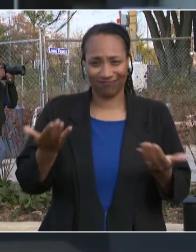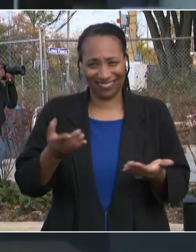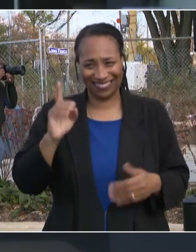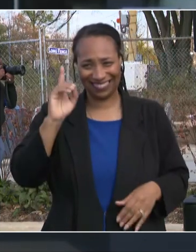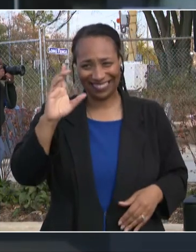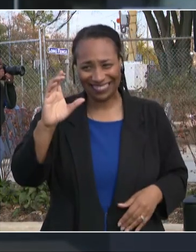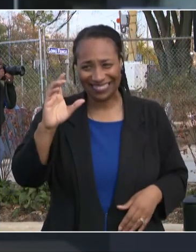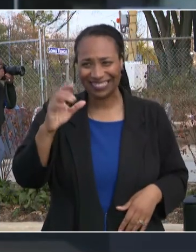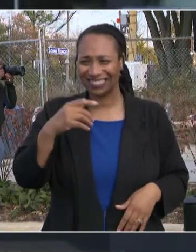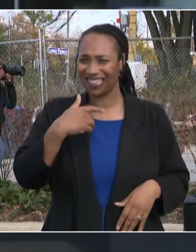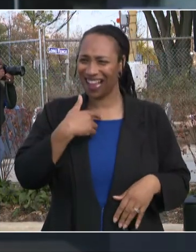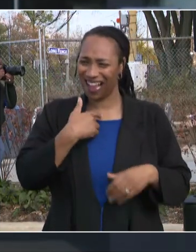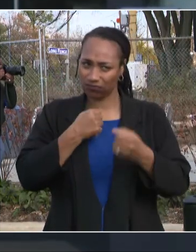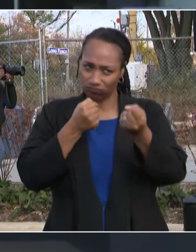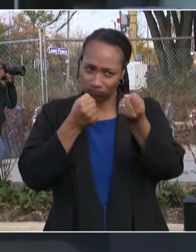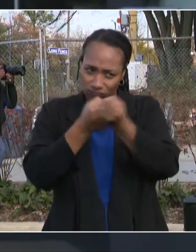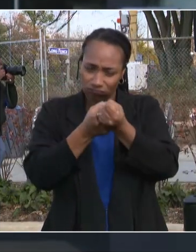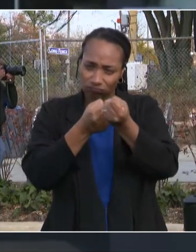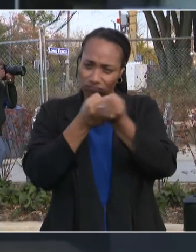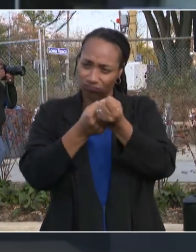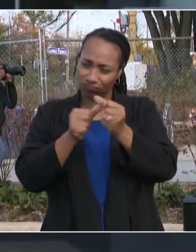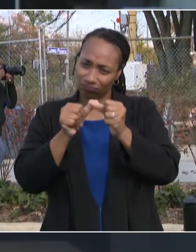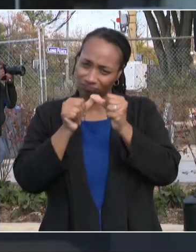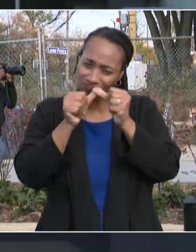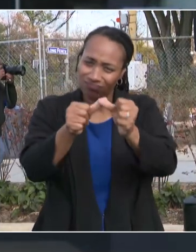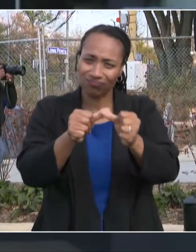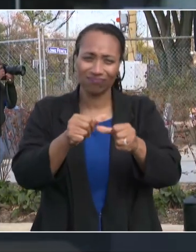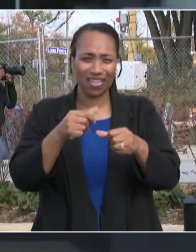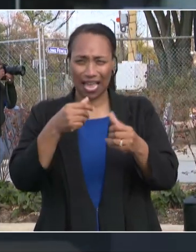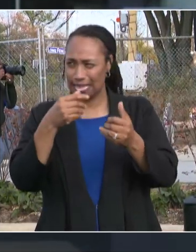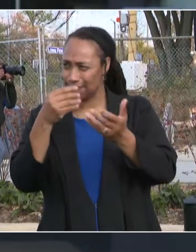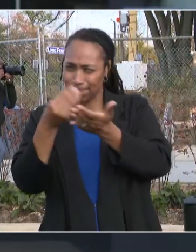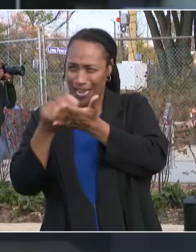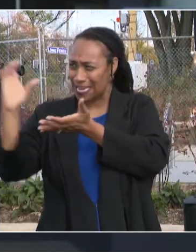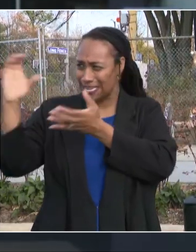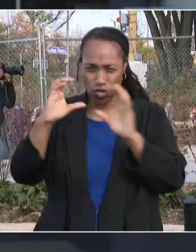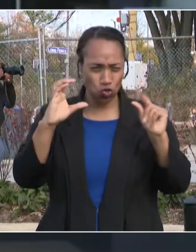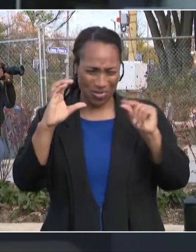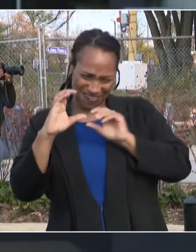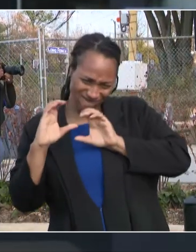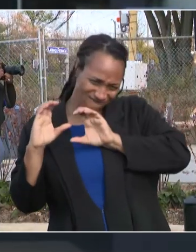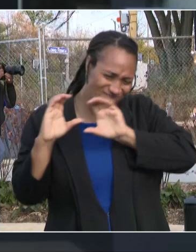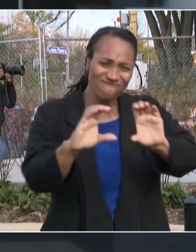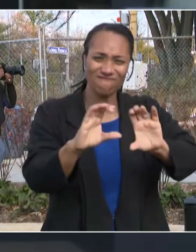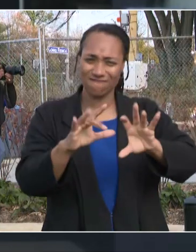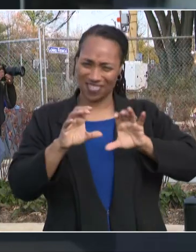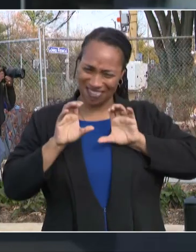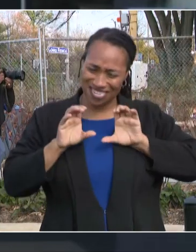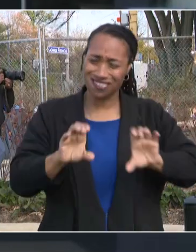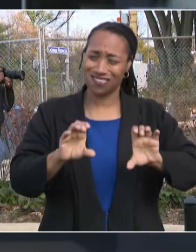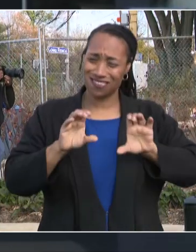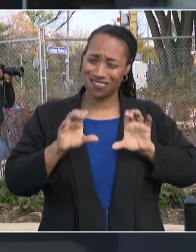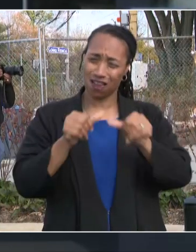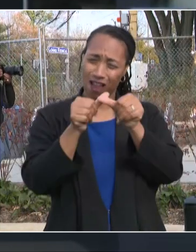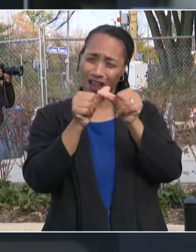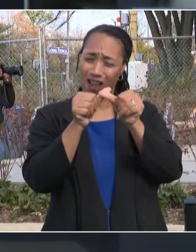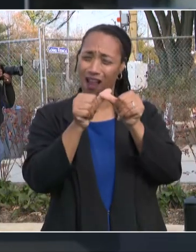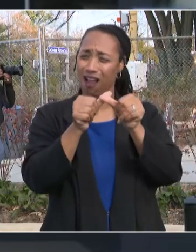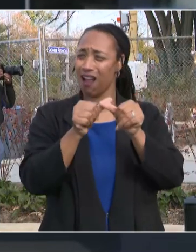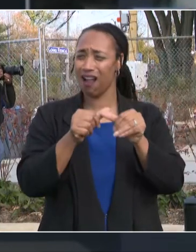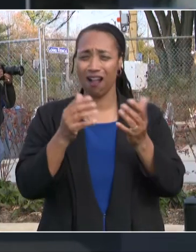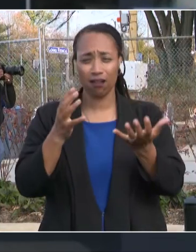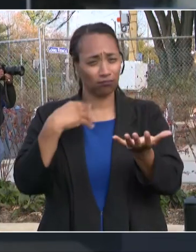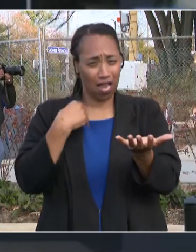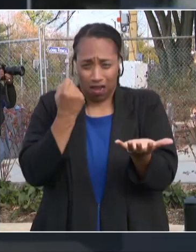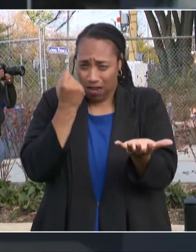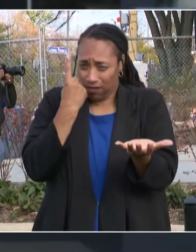understand the fear of displacement and gentrification. I understand the demand to have place within the community that you